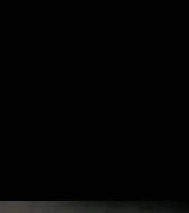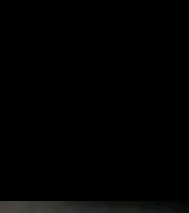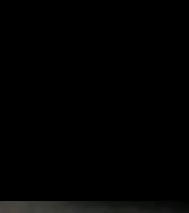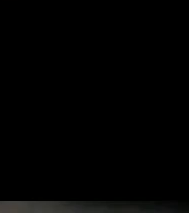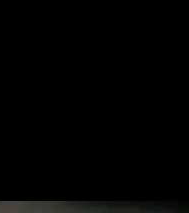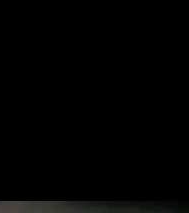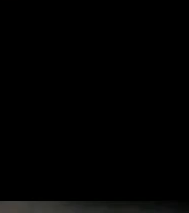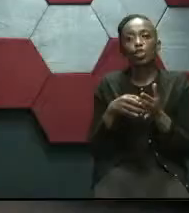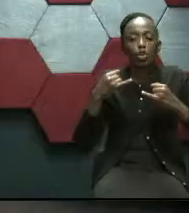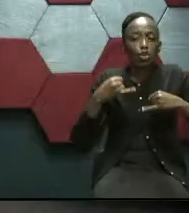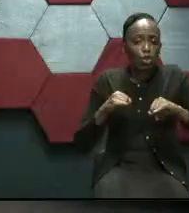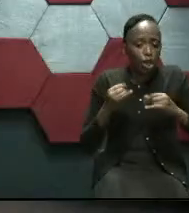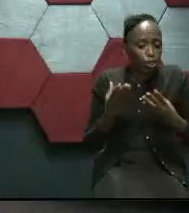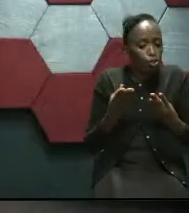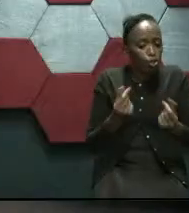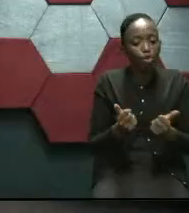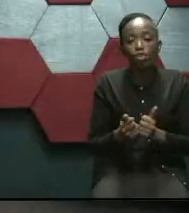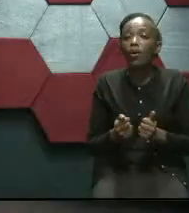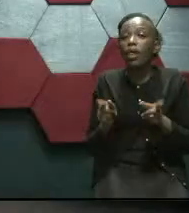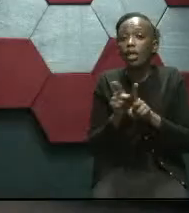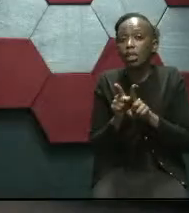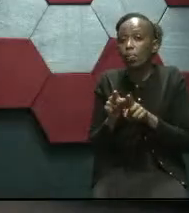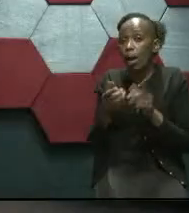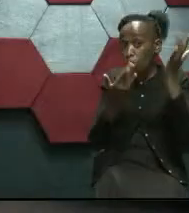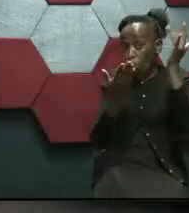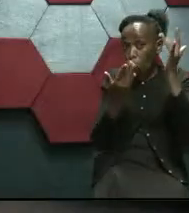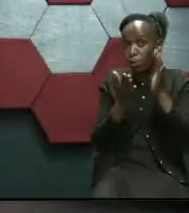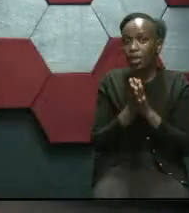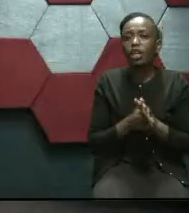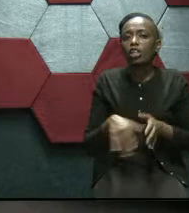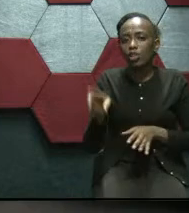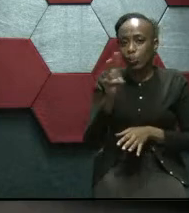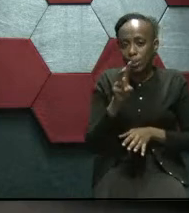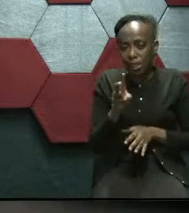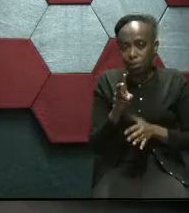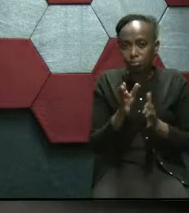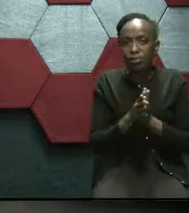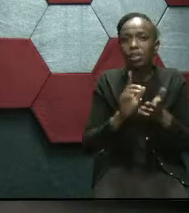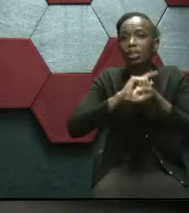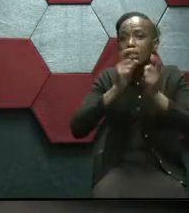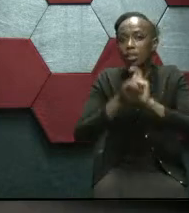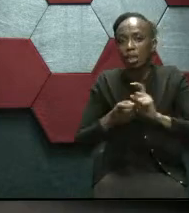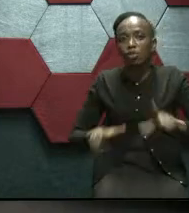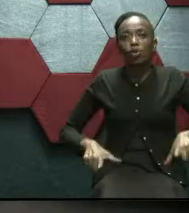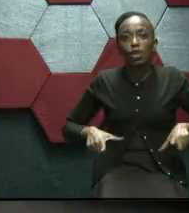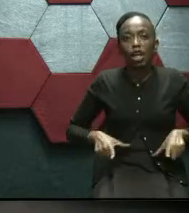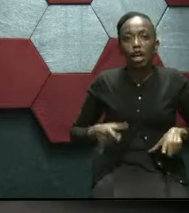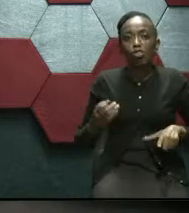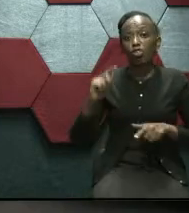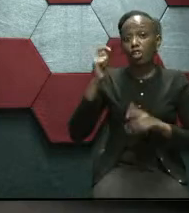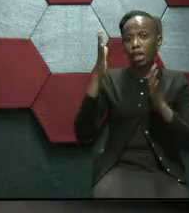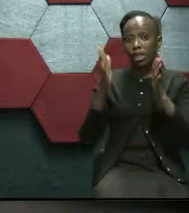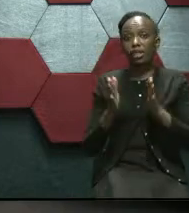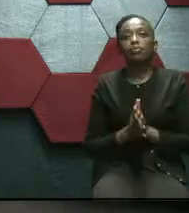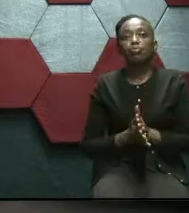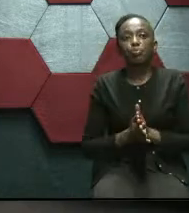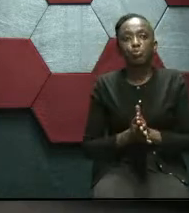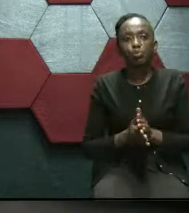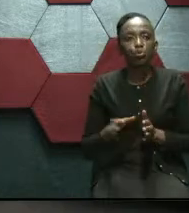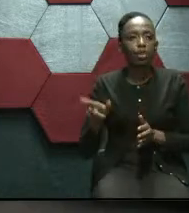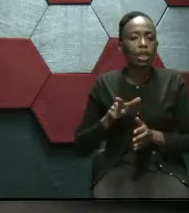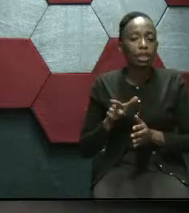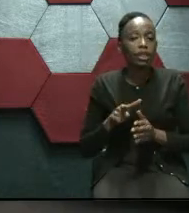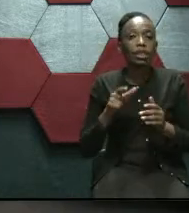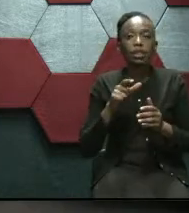issues you're trying to address, and I look forward to seeing them transform the lives of Kenyans. Ladies